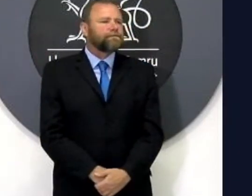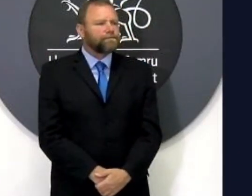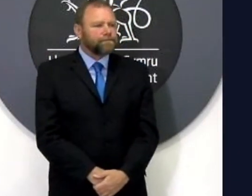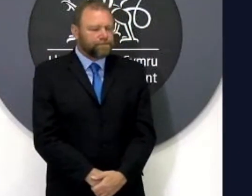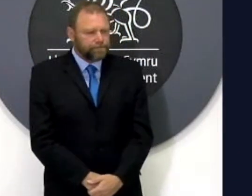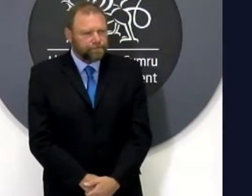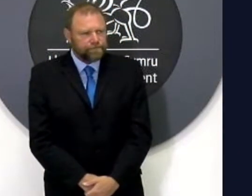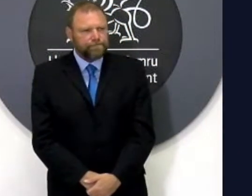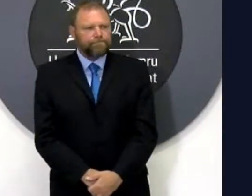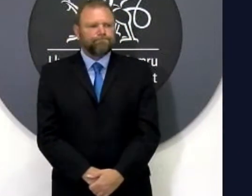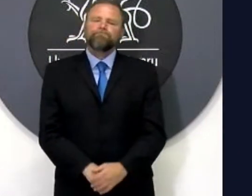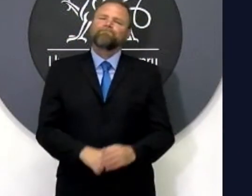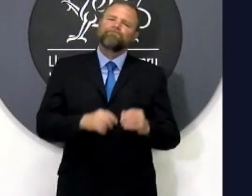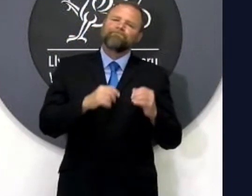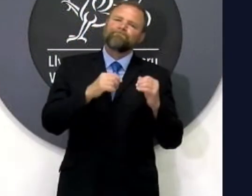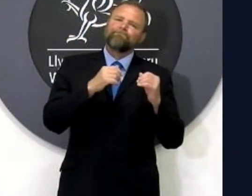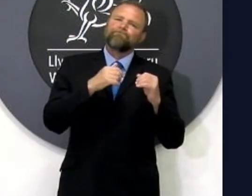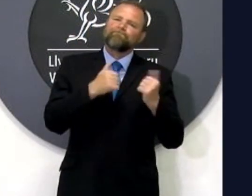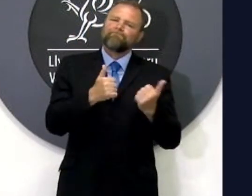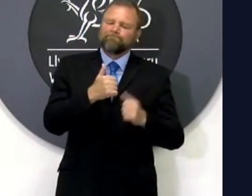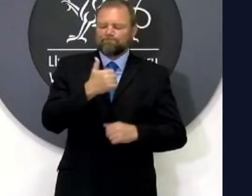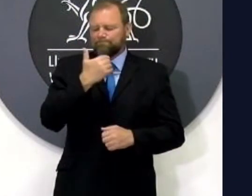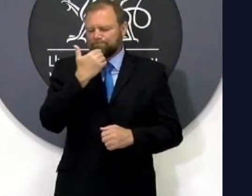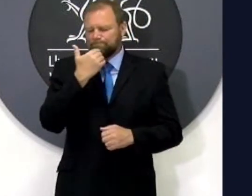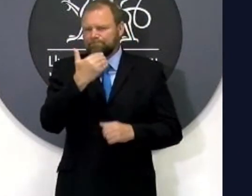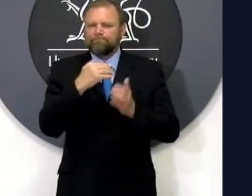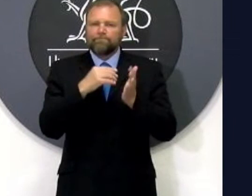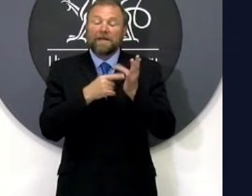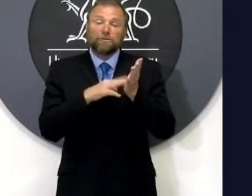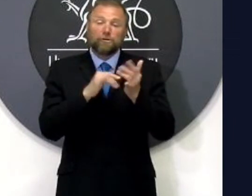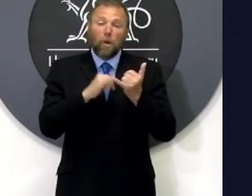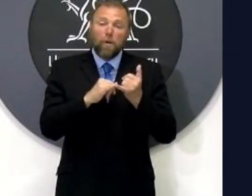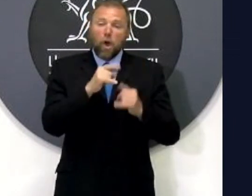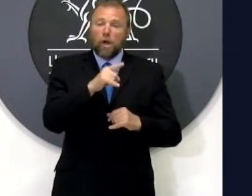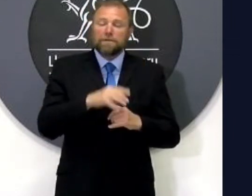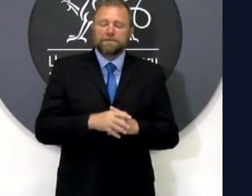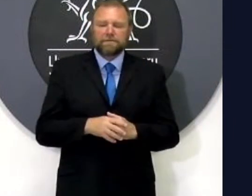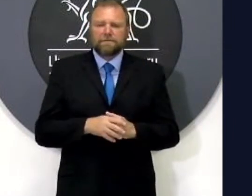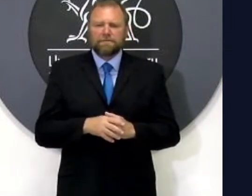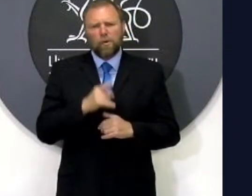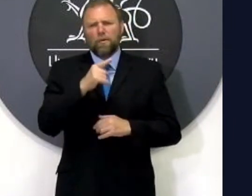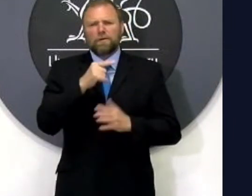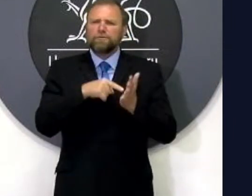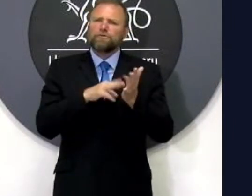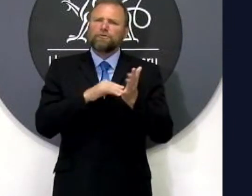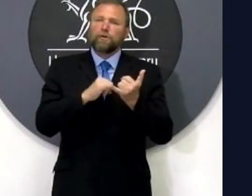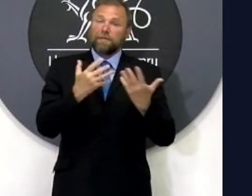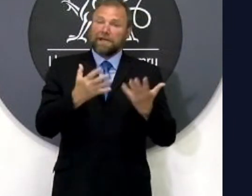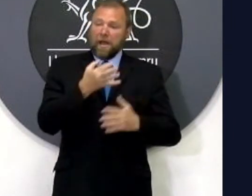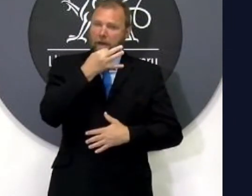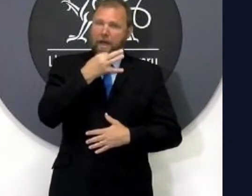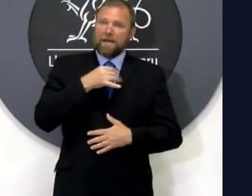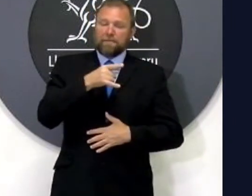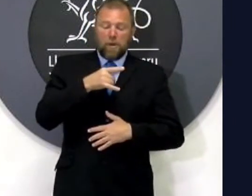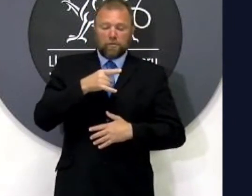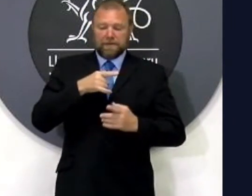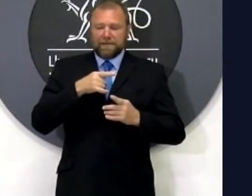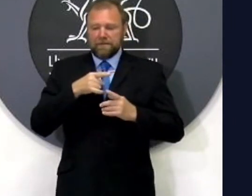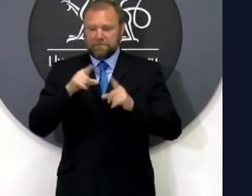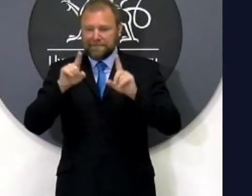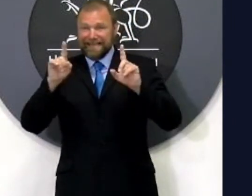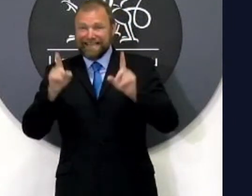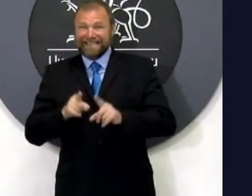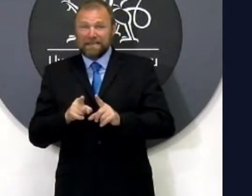Thank you. Thomas was asking whether, despite the fact that the Indian variant is now becoming slightly more prevalent